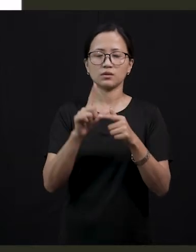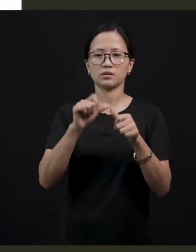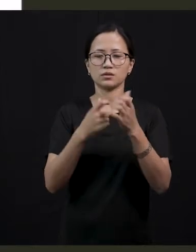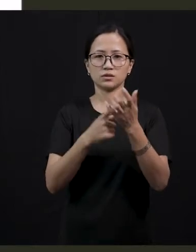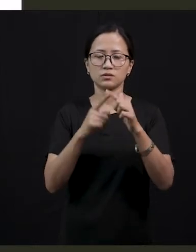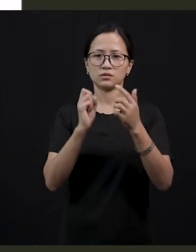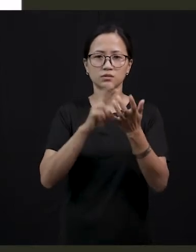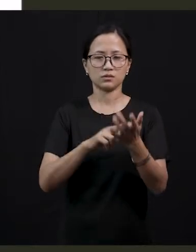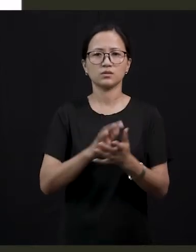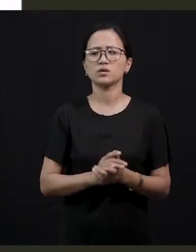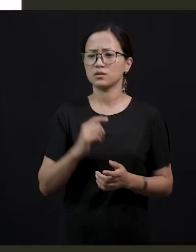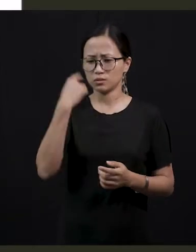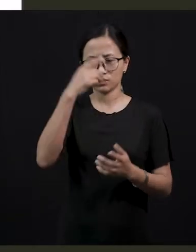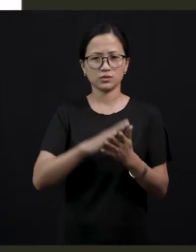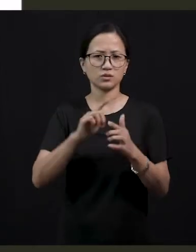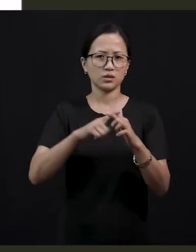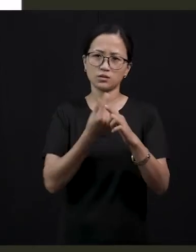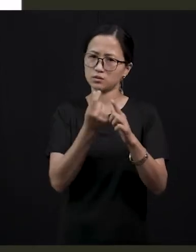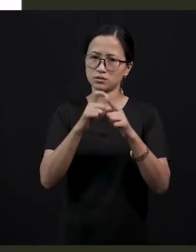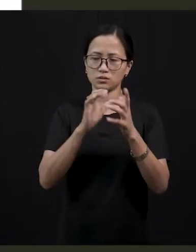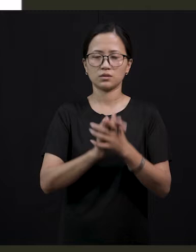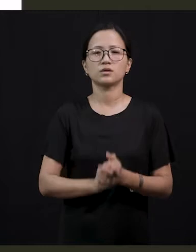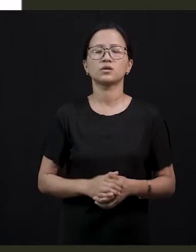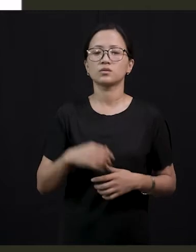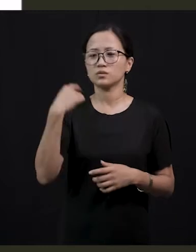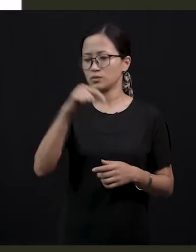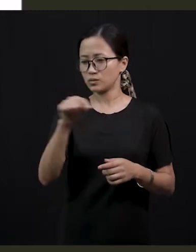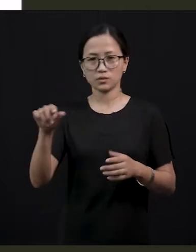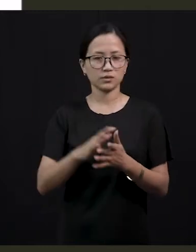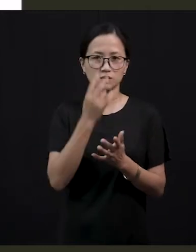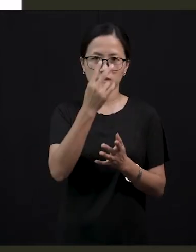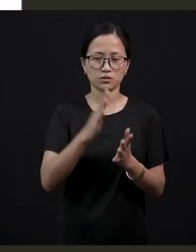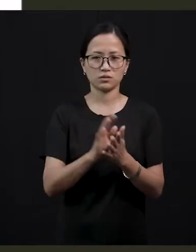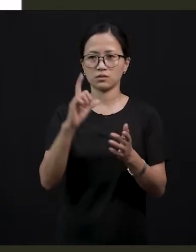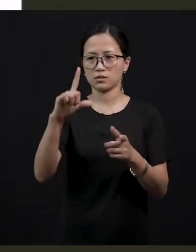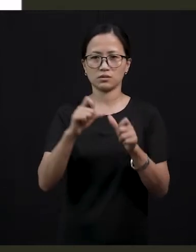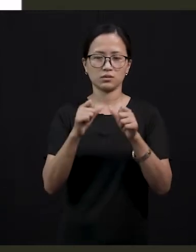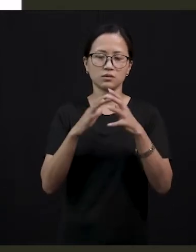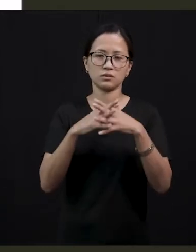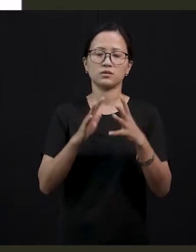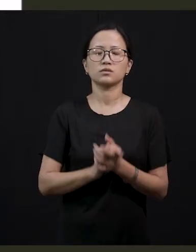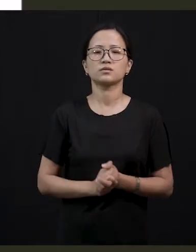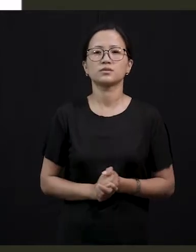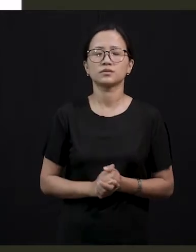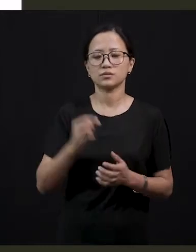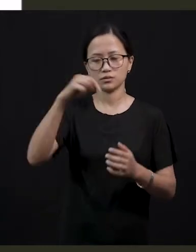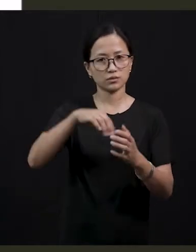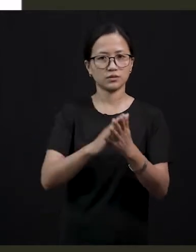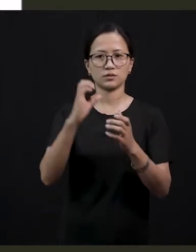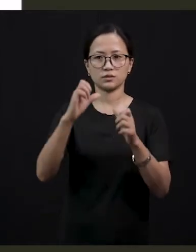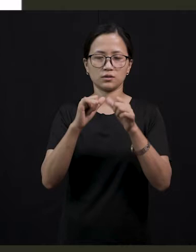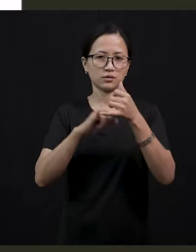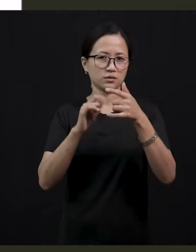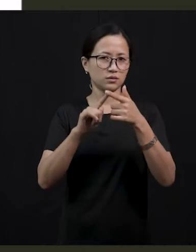is absolutely independent. So judiciary is the one which sees the law and implements it into the cases. So